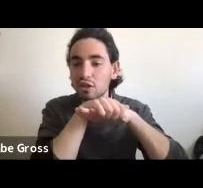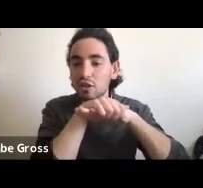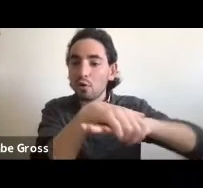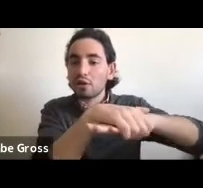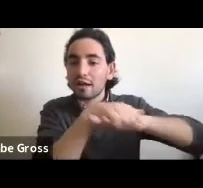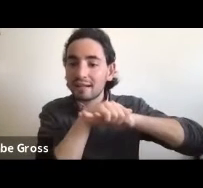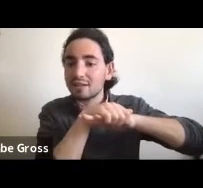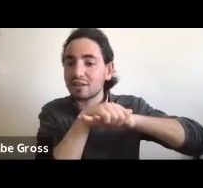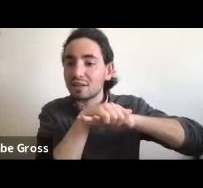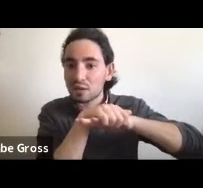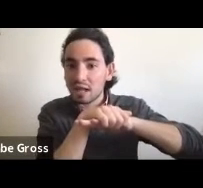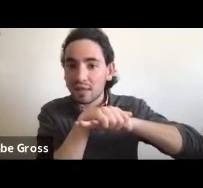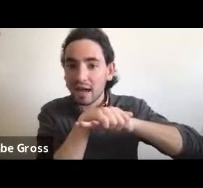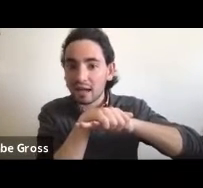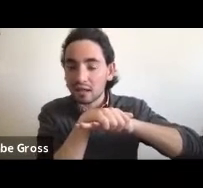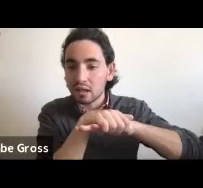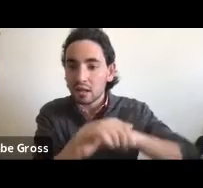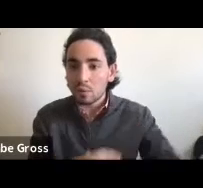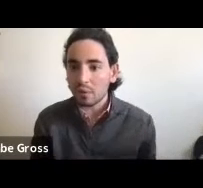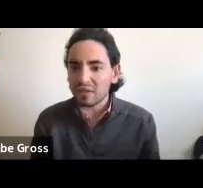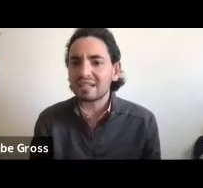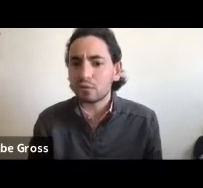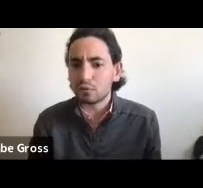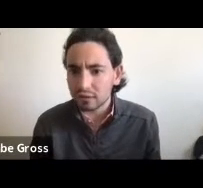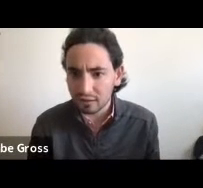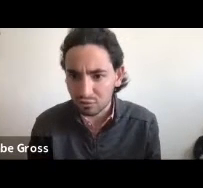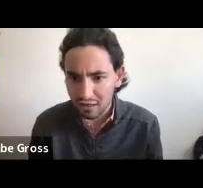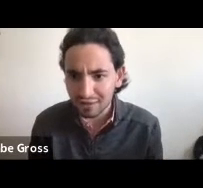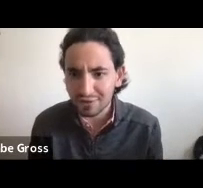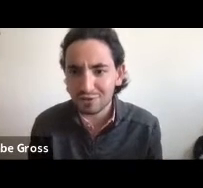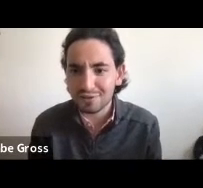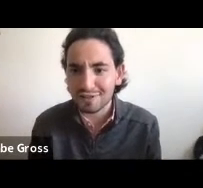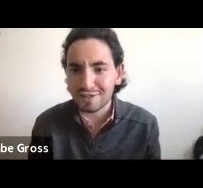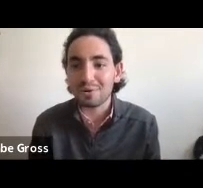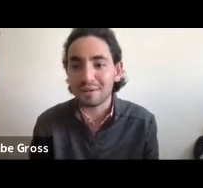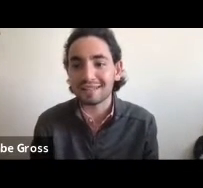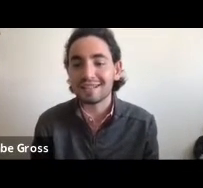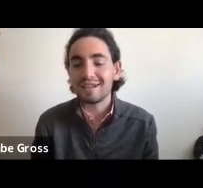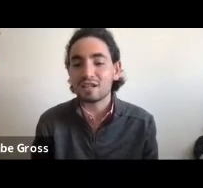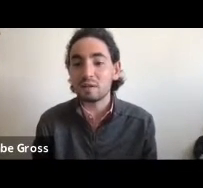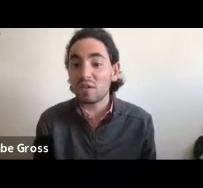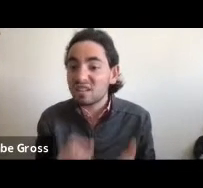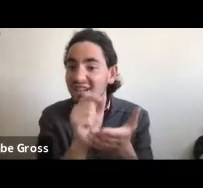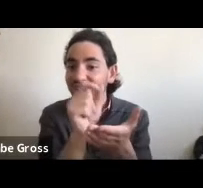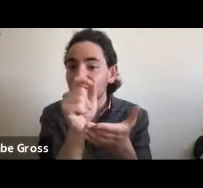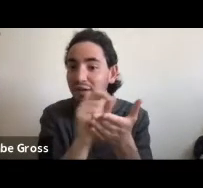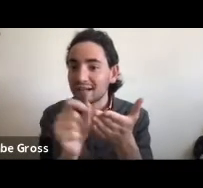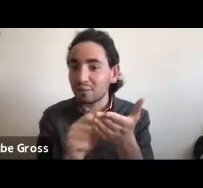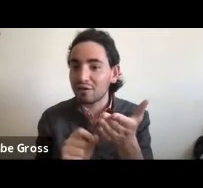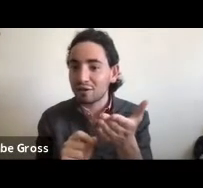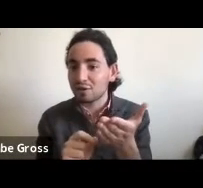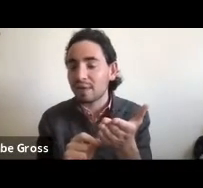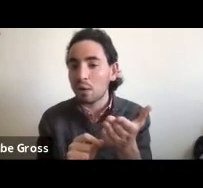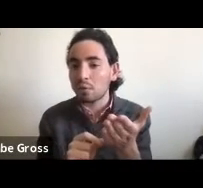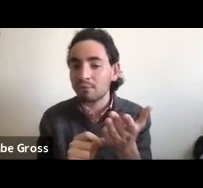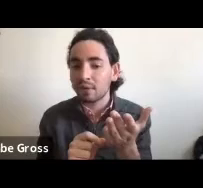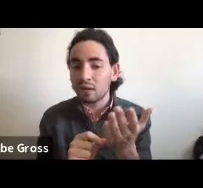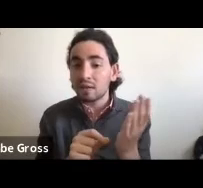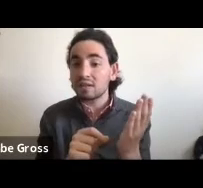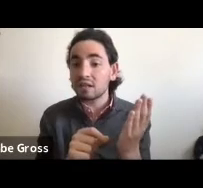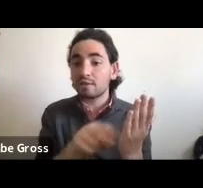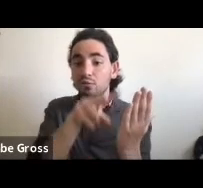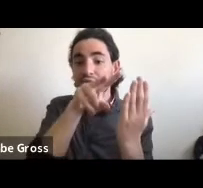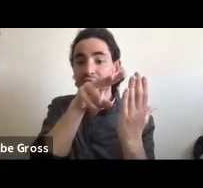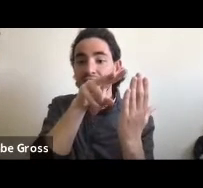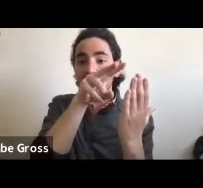English is English. You're gonna pull your hand into you just like that. What about the sign reading and writing? Those are really important. So we know the sign for writing. We already